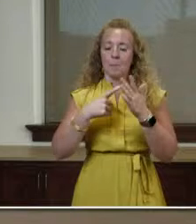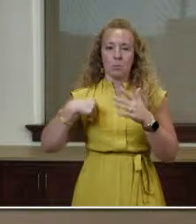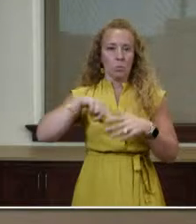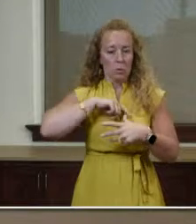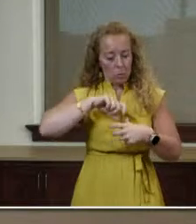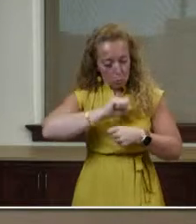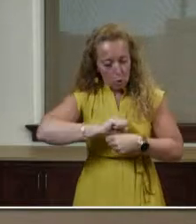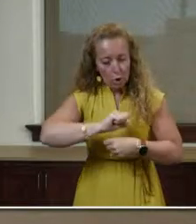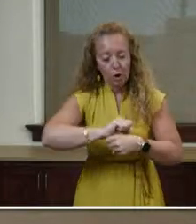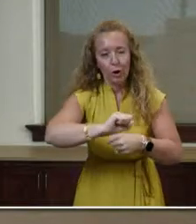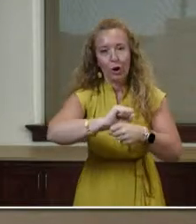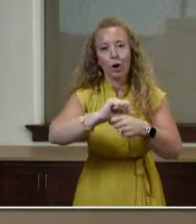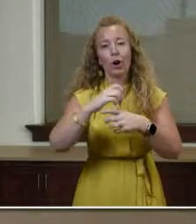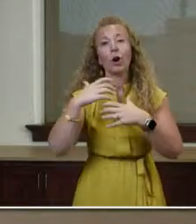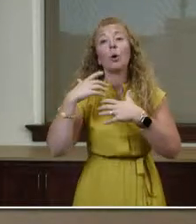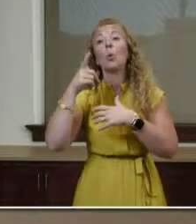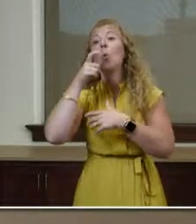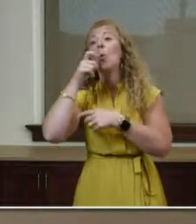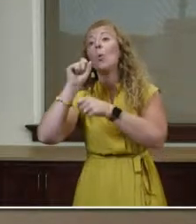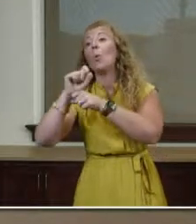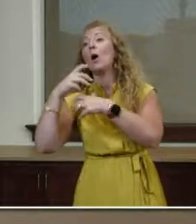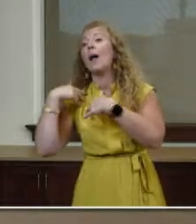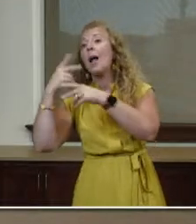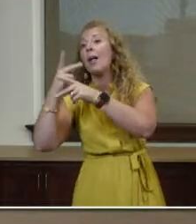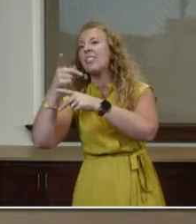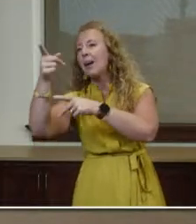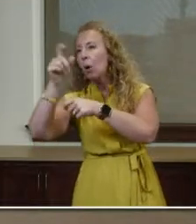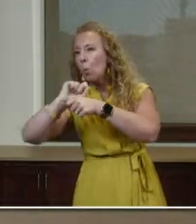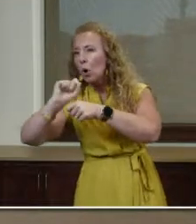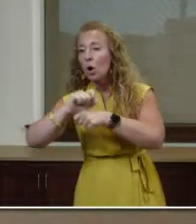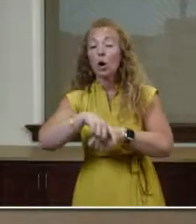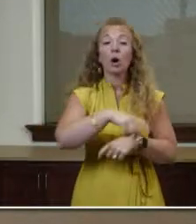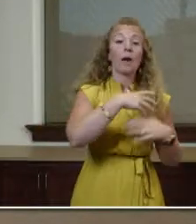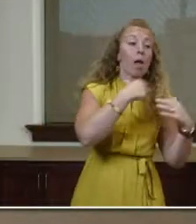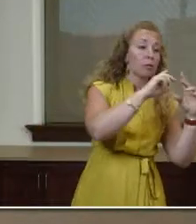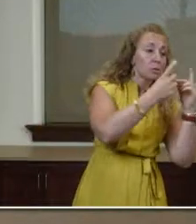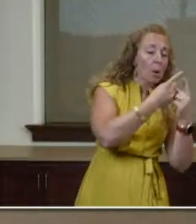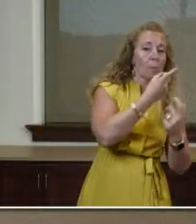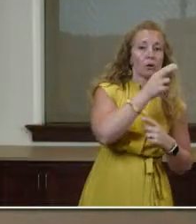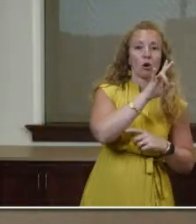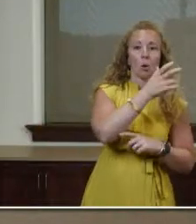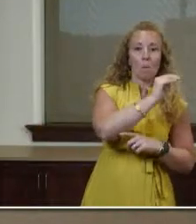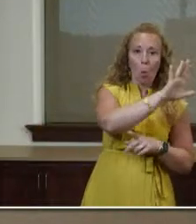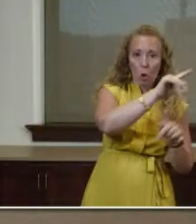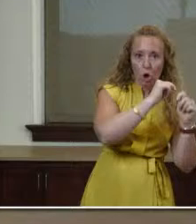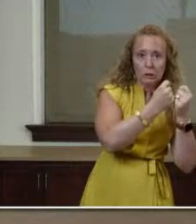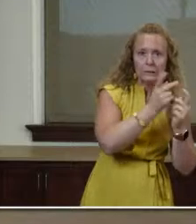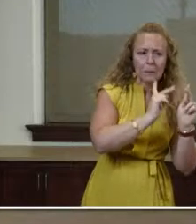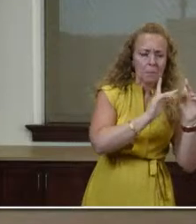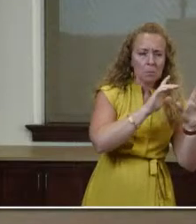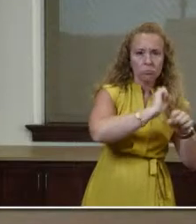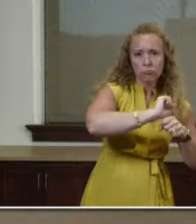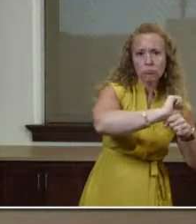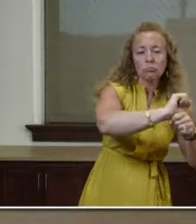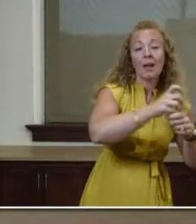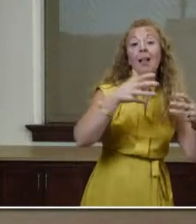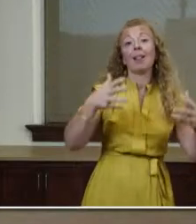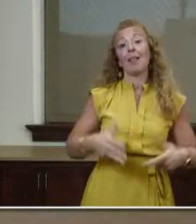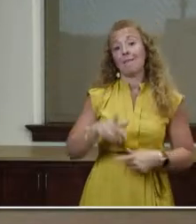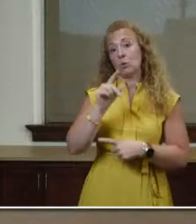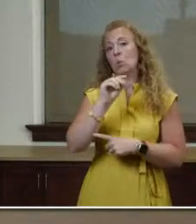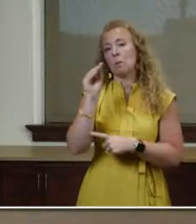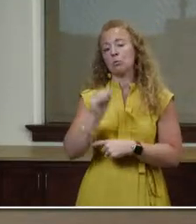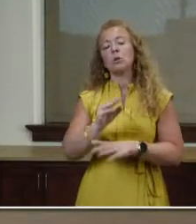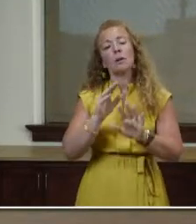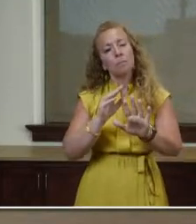from all of our healthcare professionals, obviously the health department and Dr. Bogan's team, and now we want to get that last 20%, and